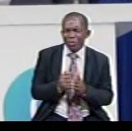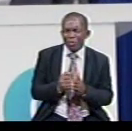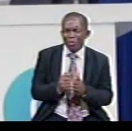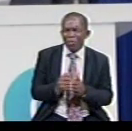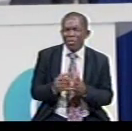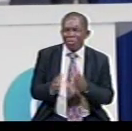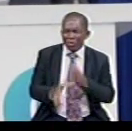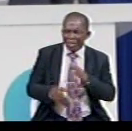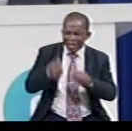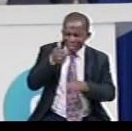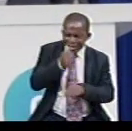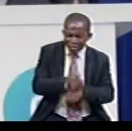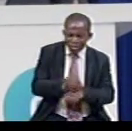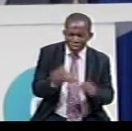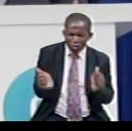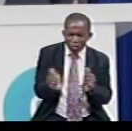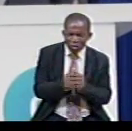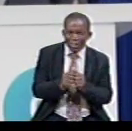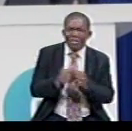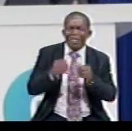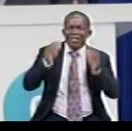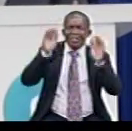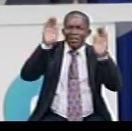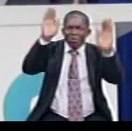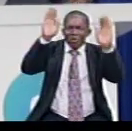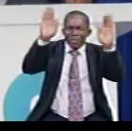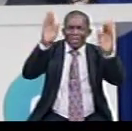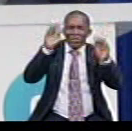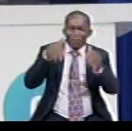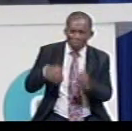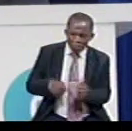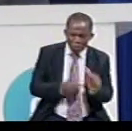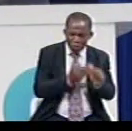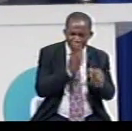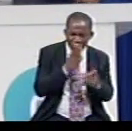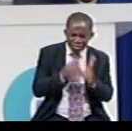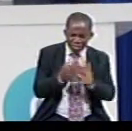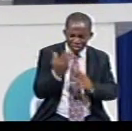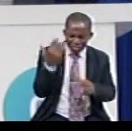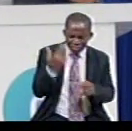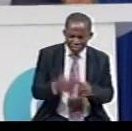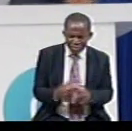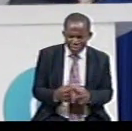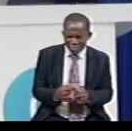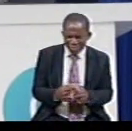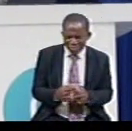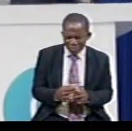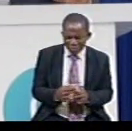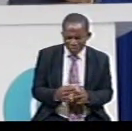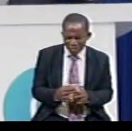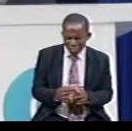confirmed with signs and wonders following in Jesus' name.